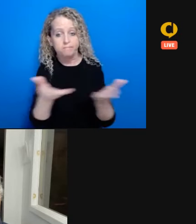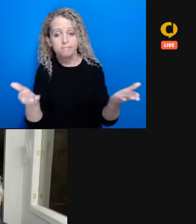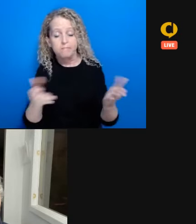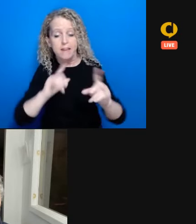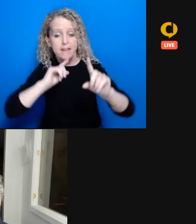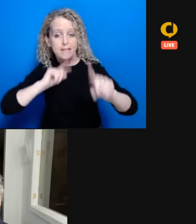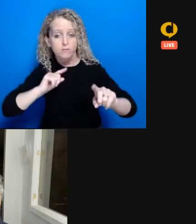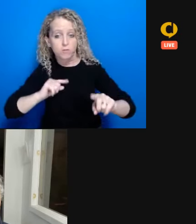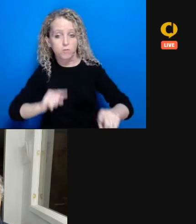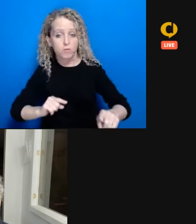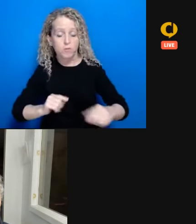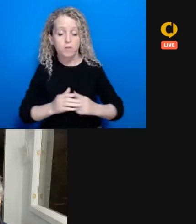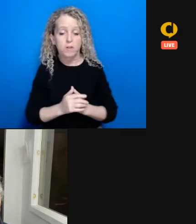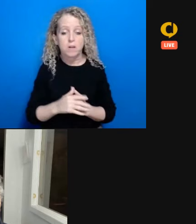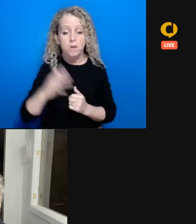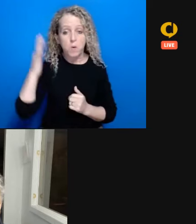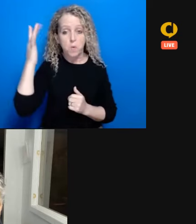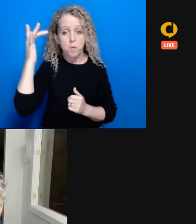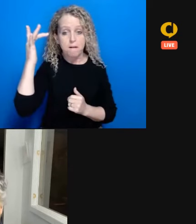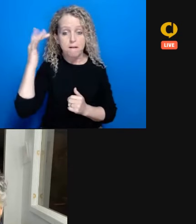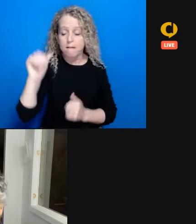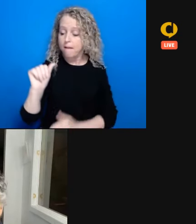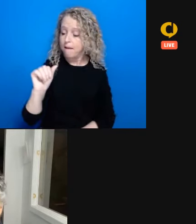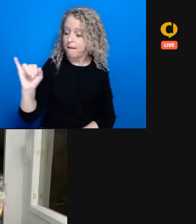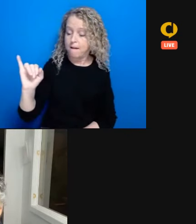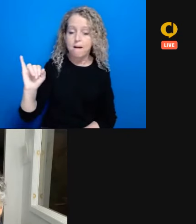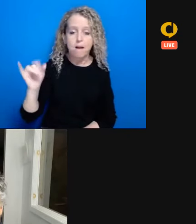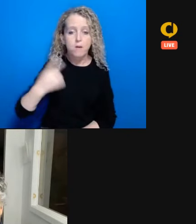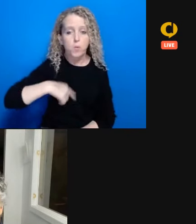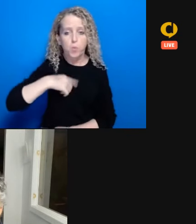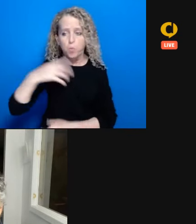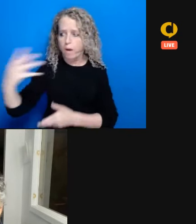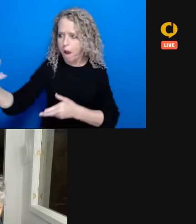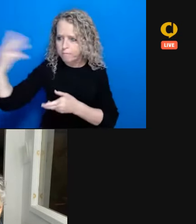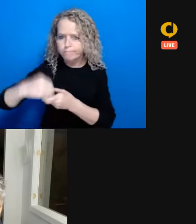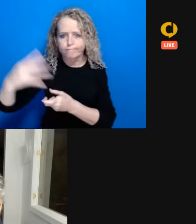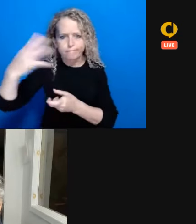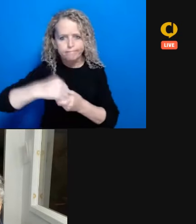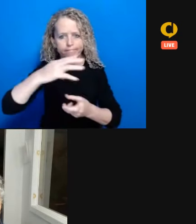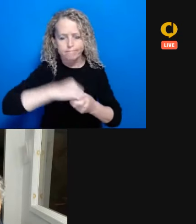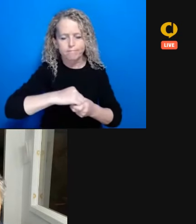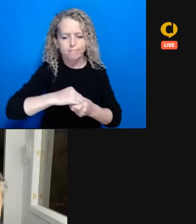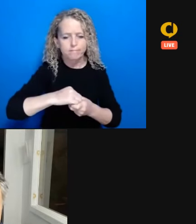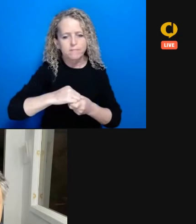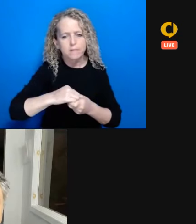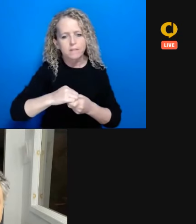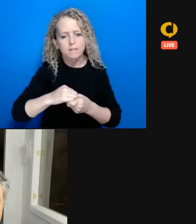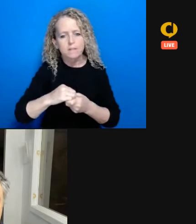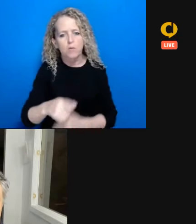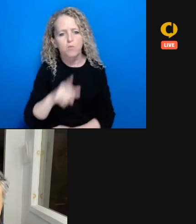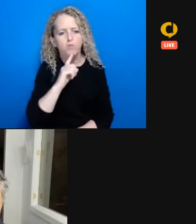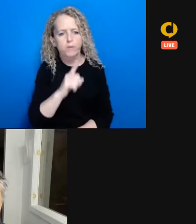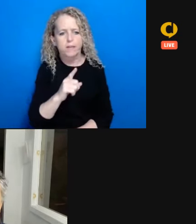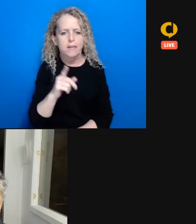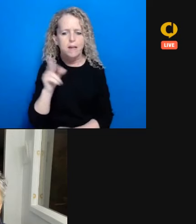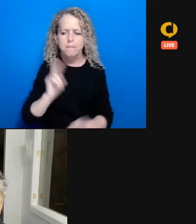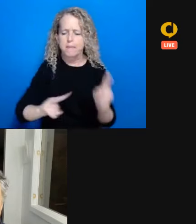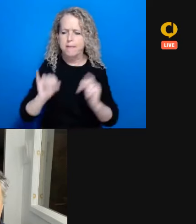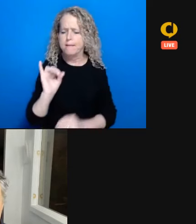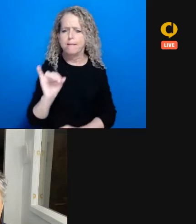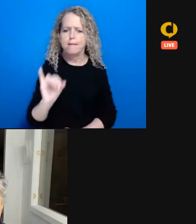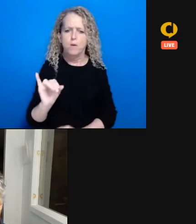lump so much into this term of artificial intelligence. We need to demystify the